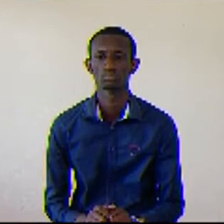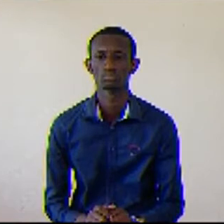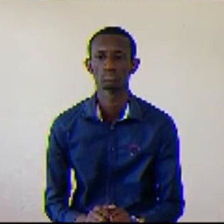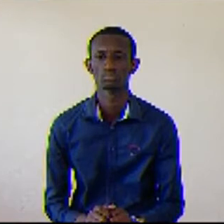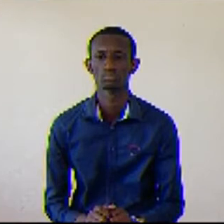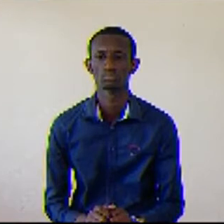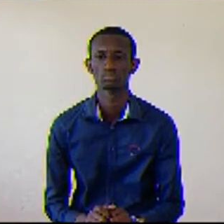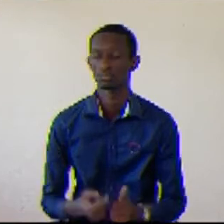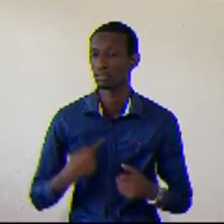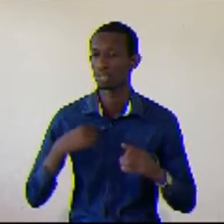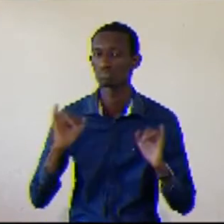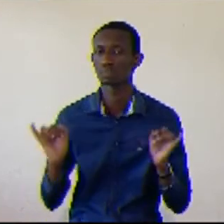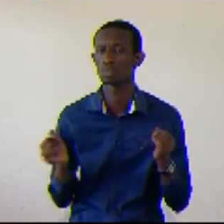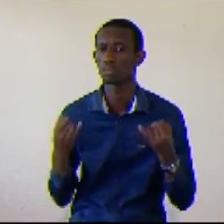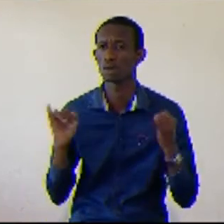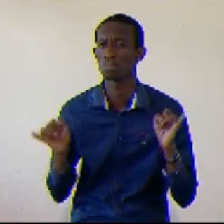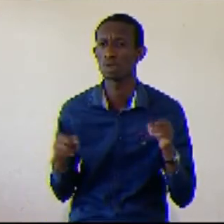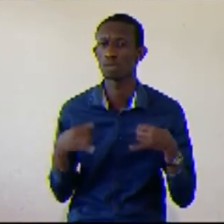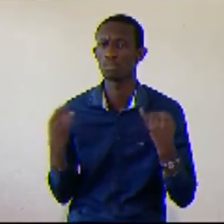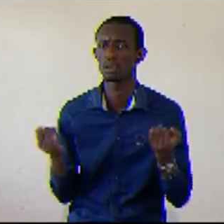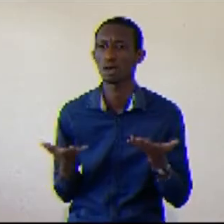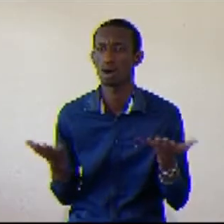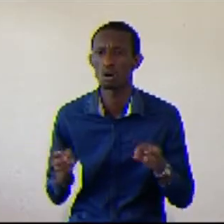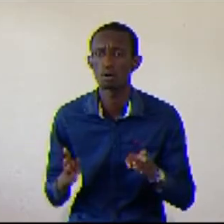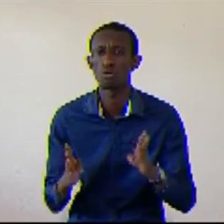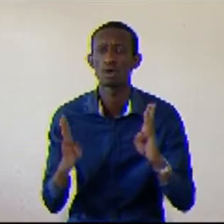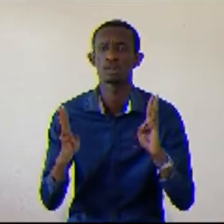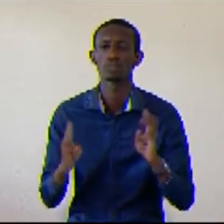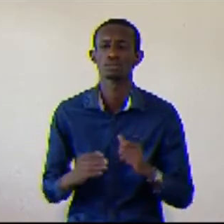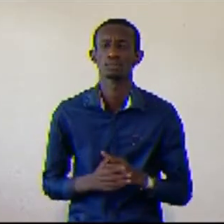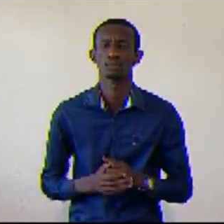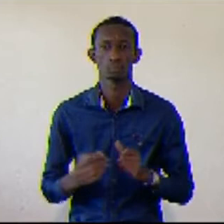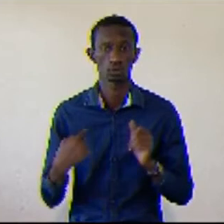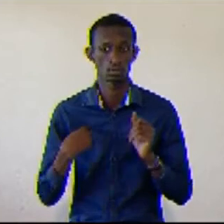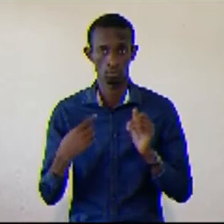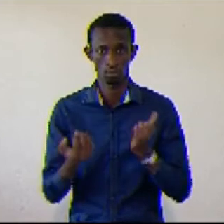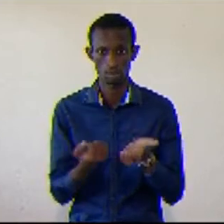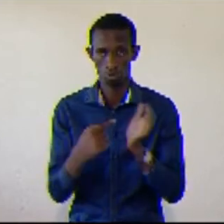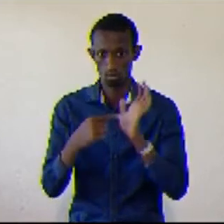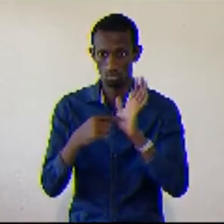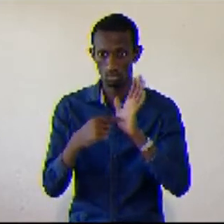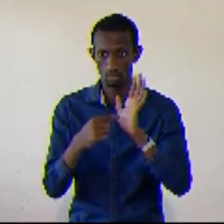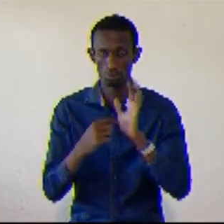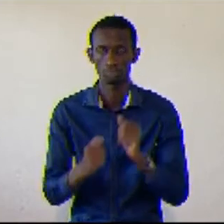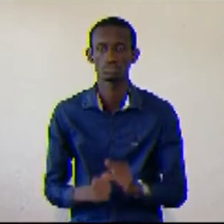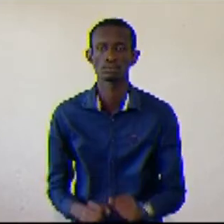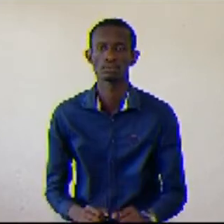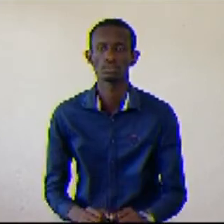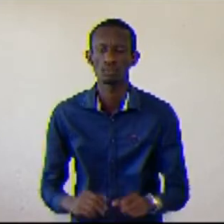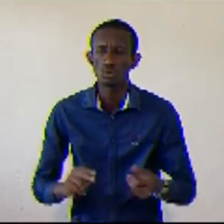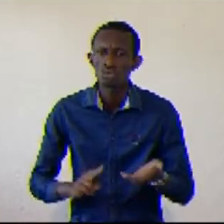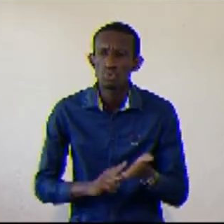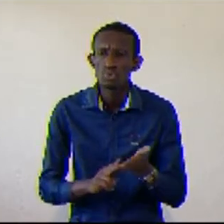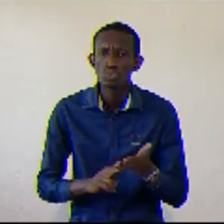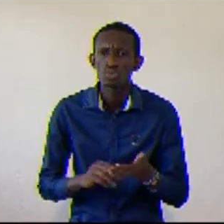I was trying to explain the way. So example, use Newton-Raphson method